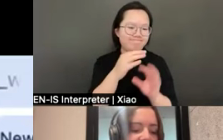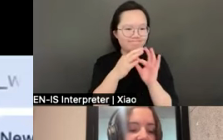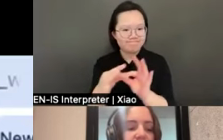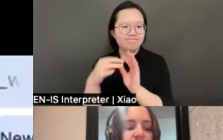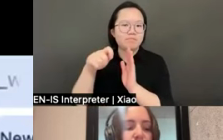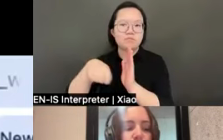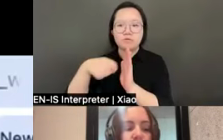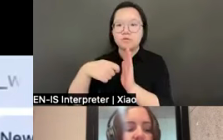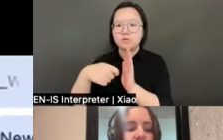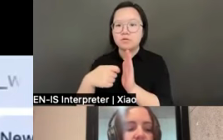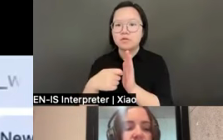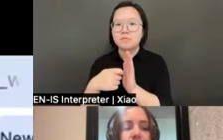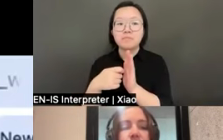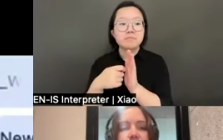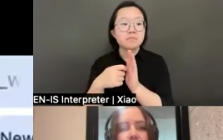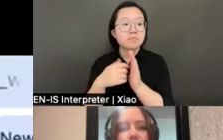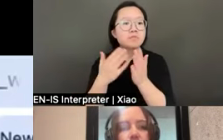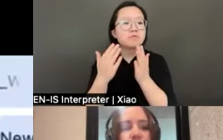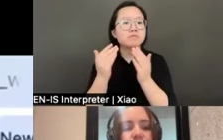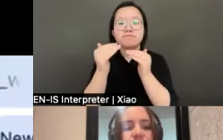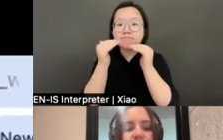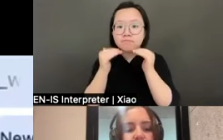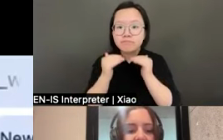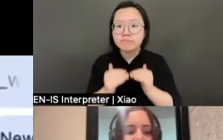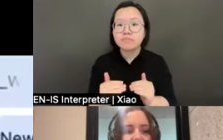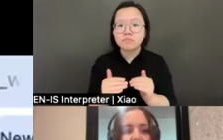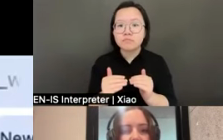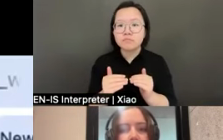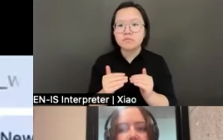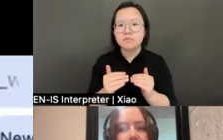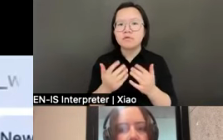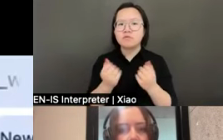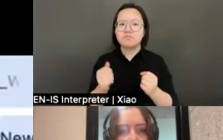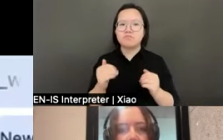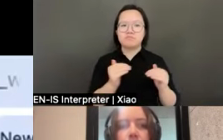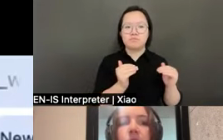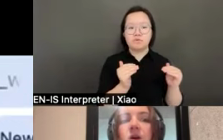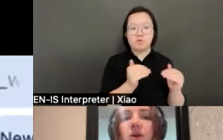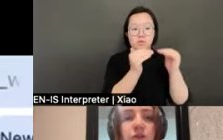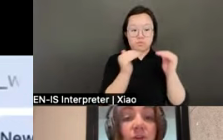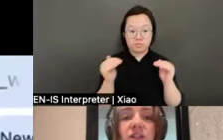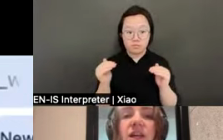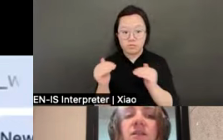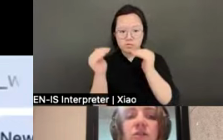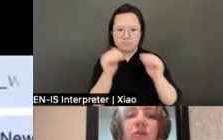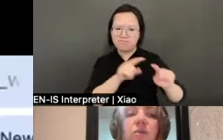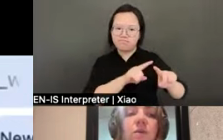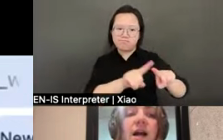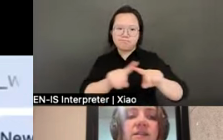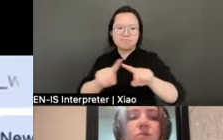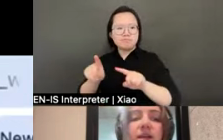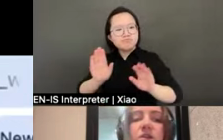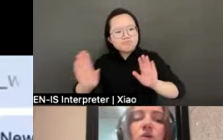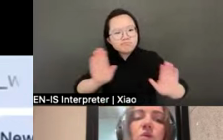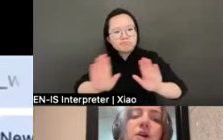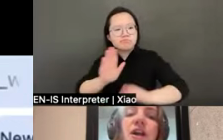we're asking for the capacity of the different organizations implementing the program, the project. So